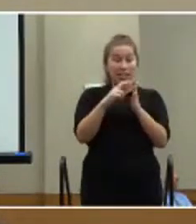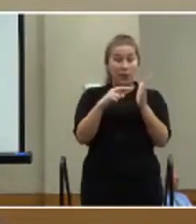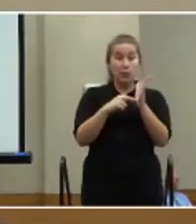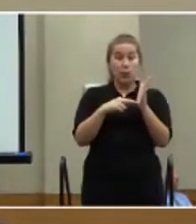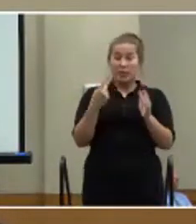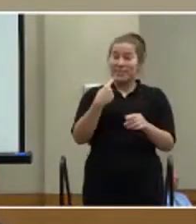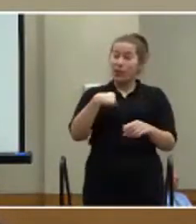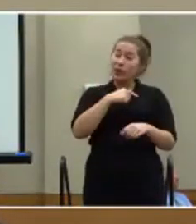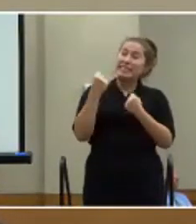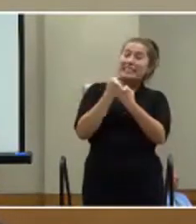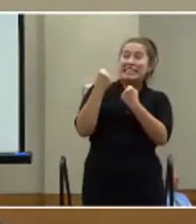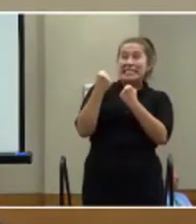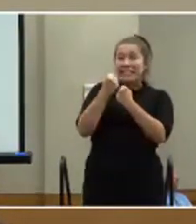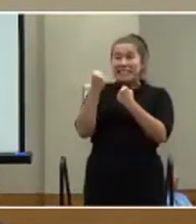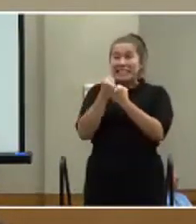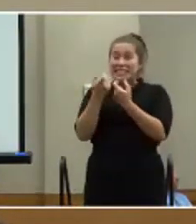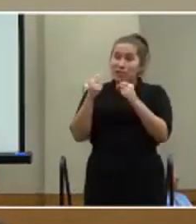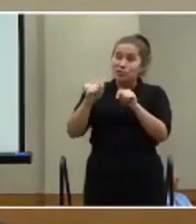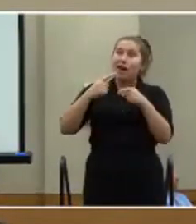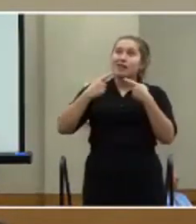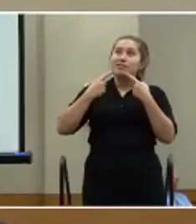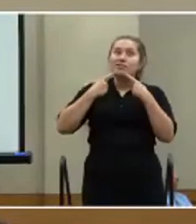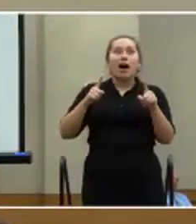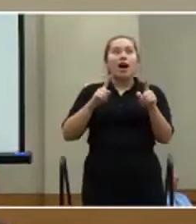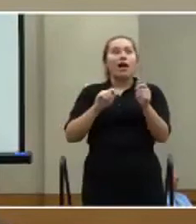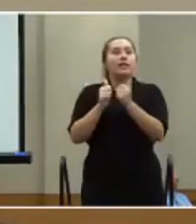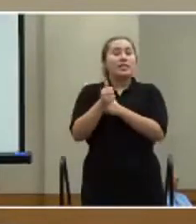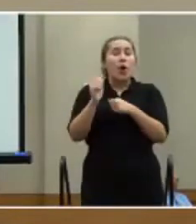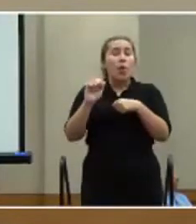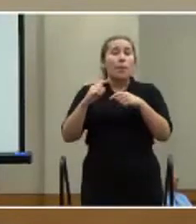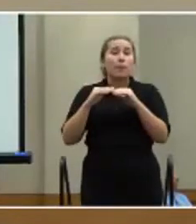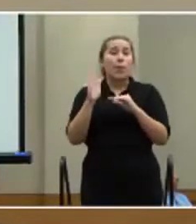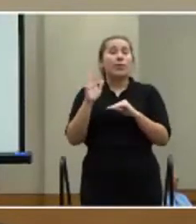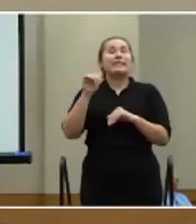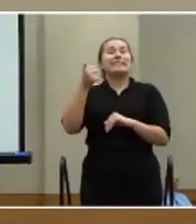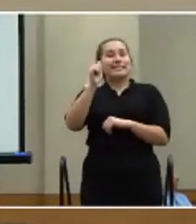advocating for over a decade, right? Over a decade.